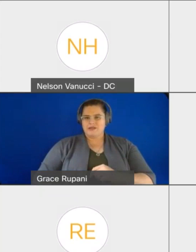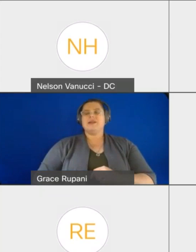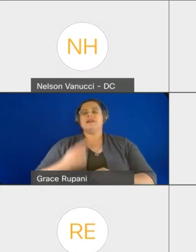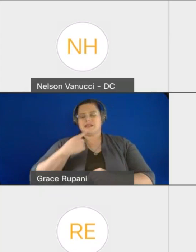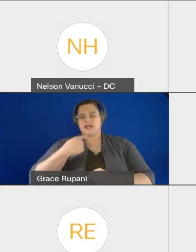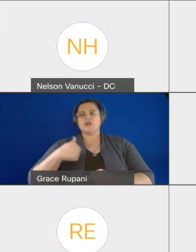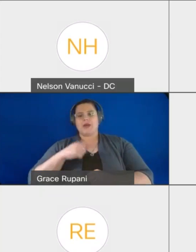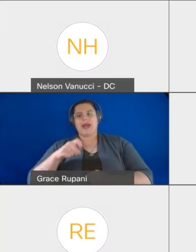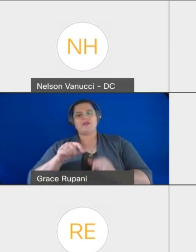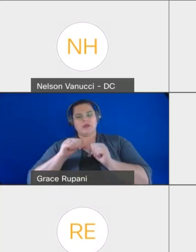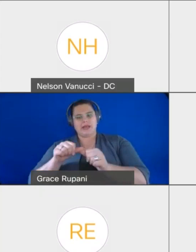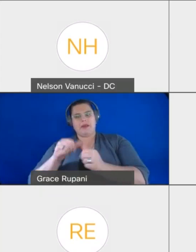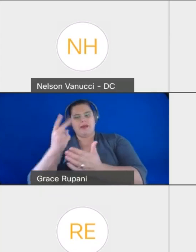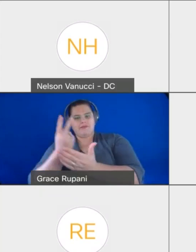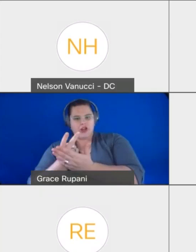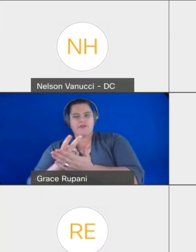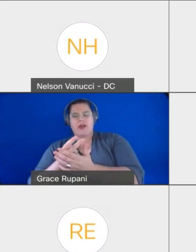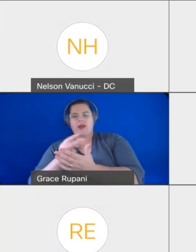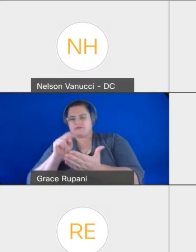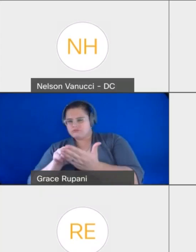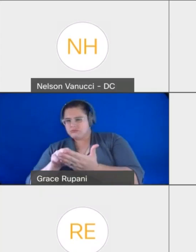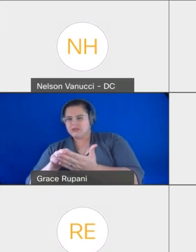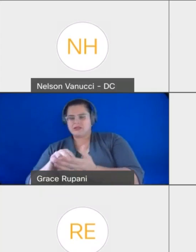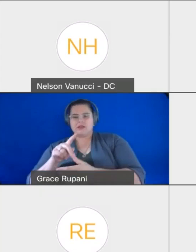been approved. Is this going to be addressed? So